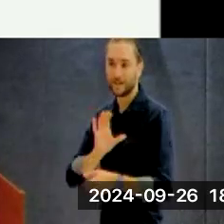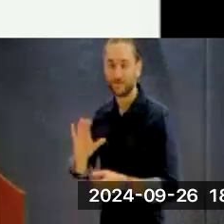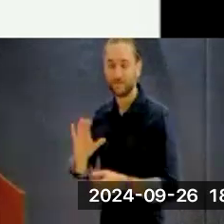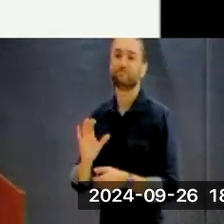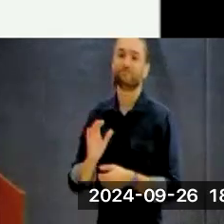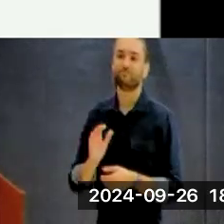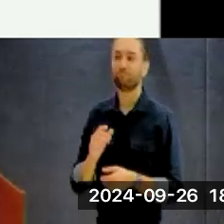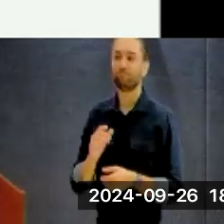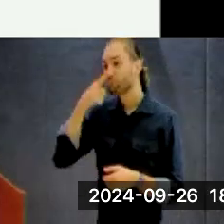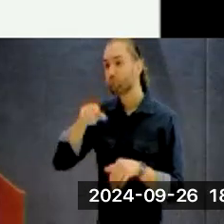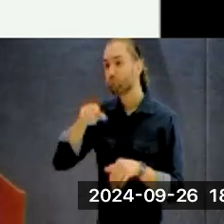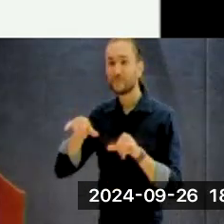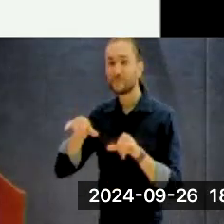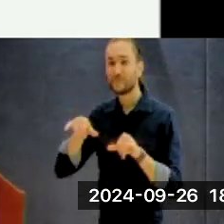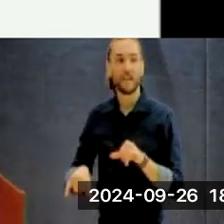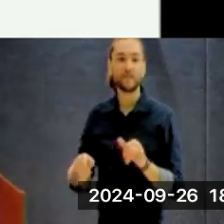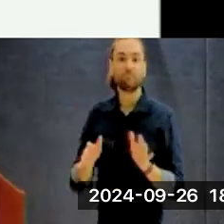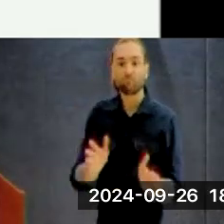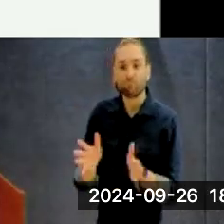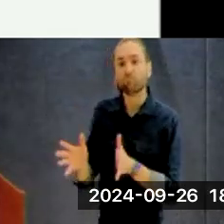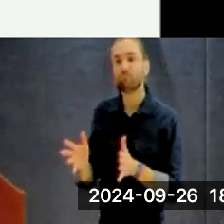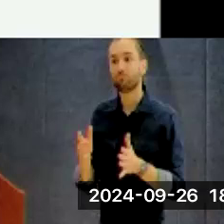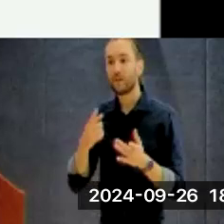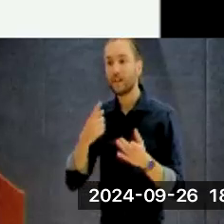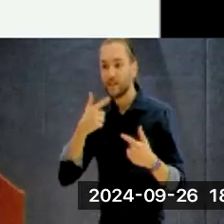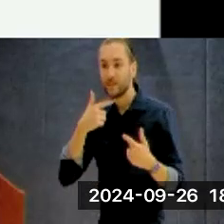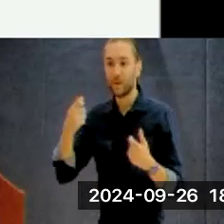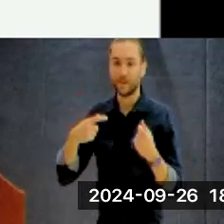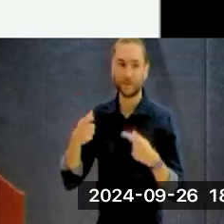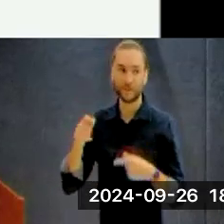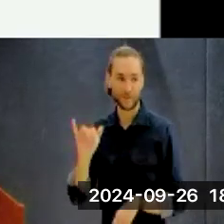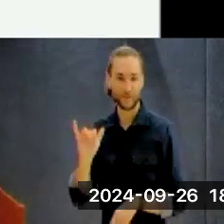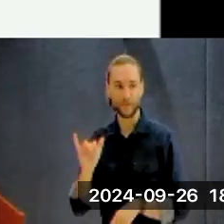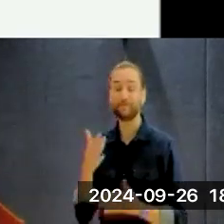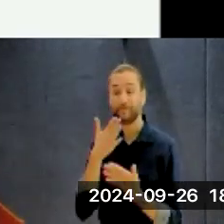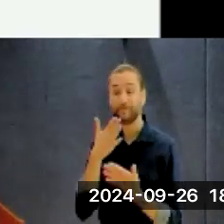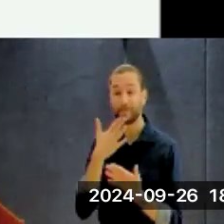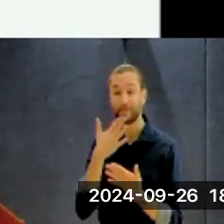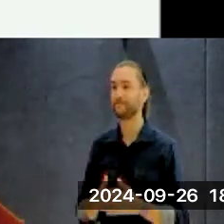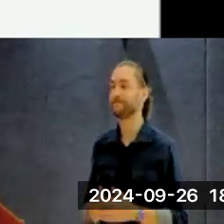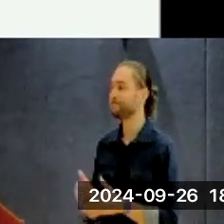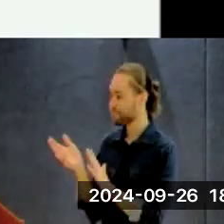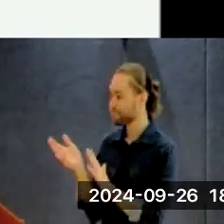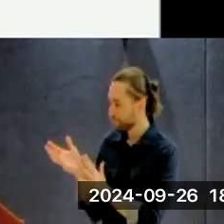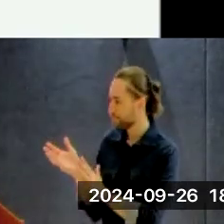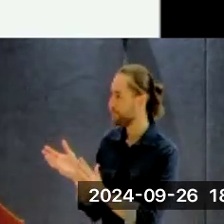to stay afterwards and answer questions or anything after the fact. So thank you.